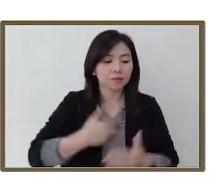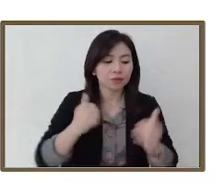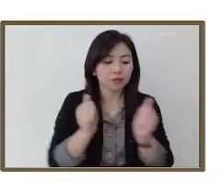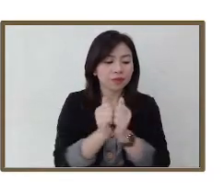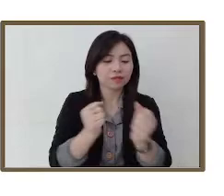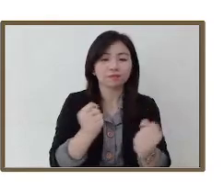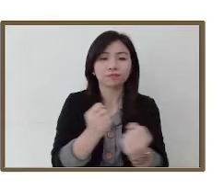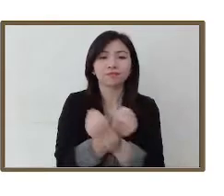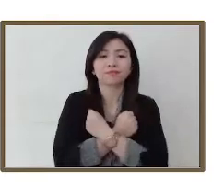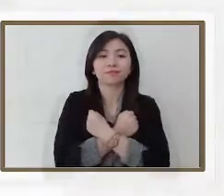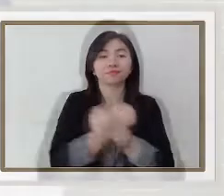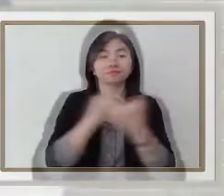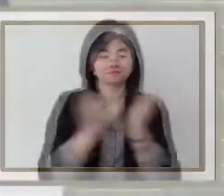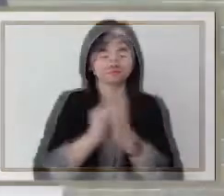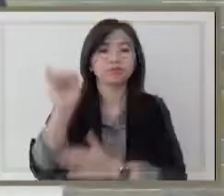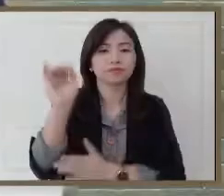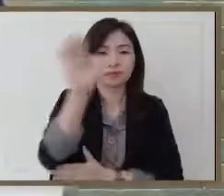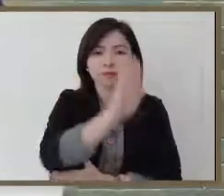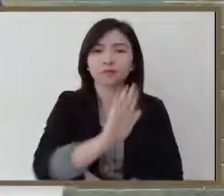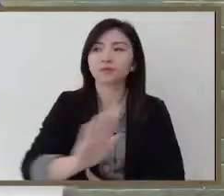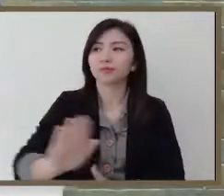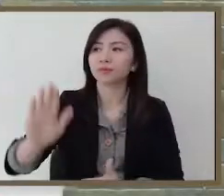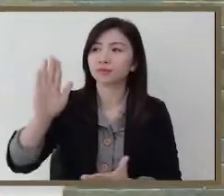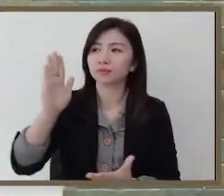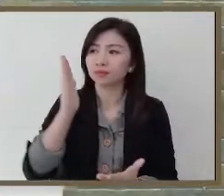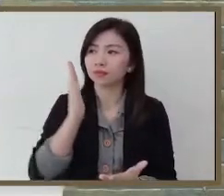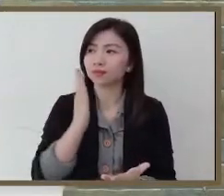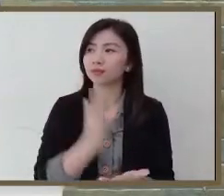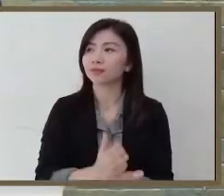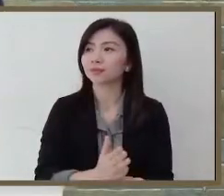me with a love that won't